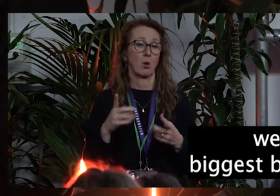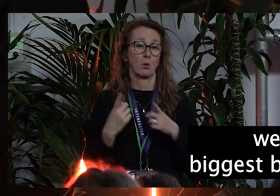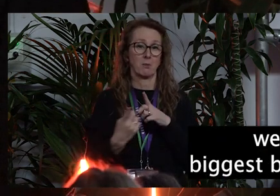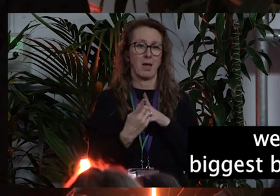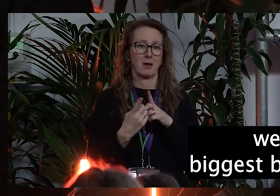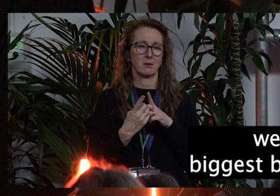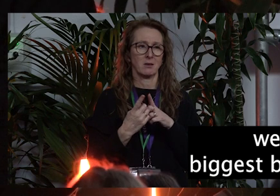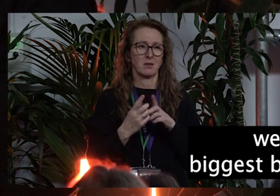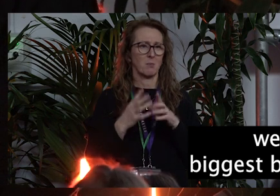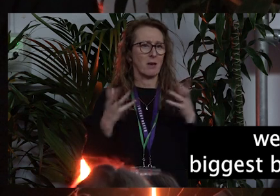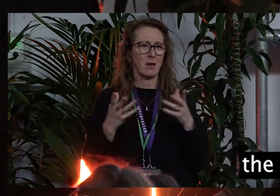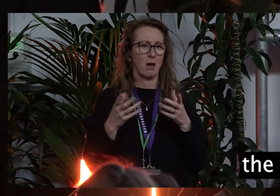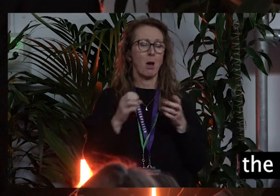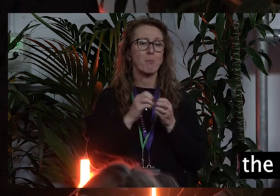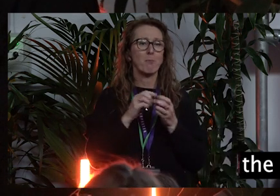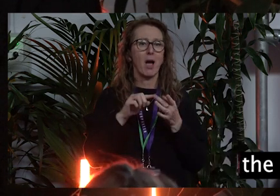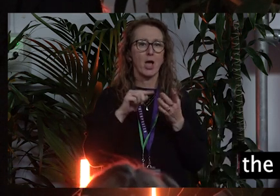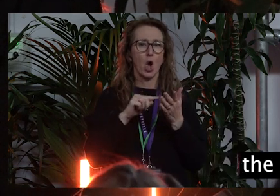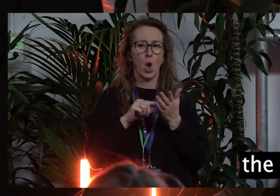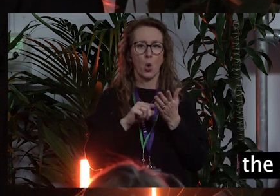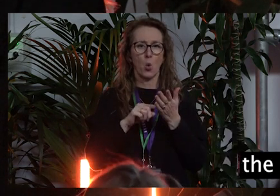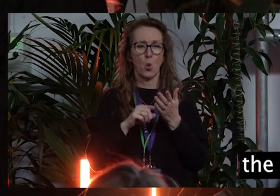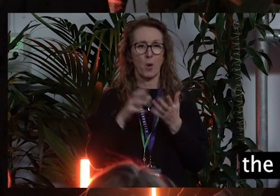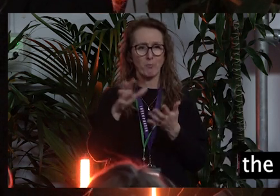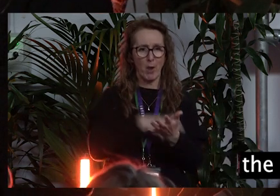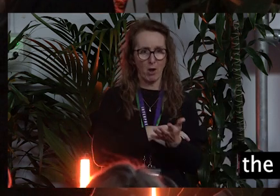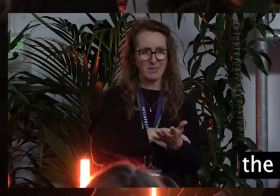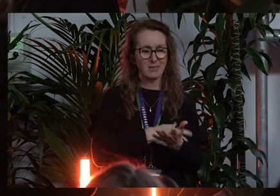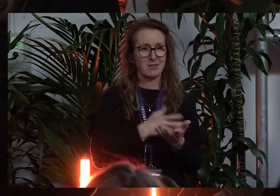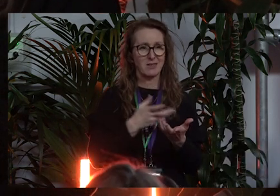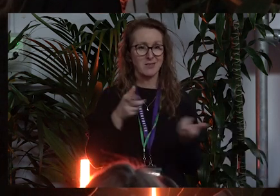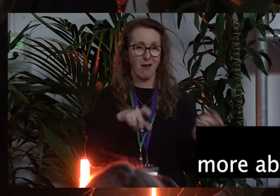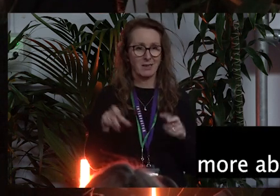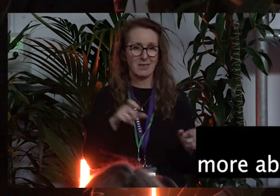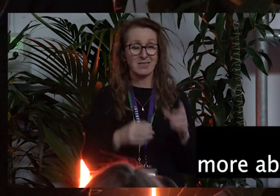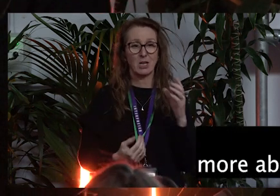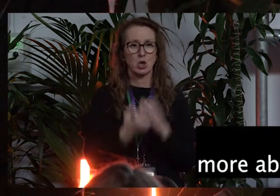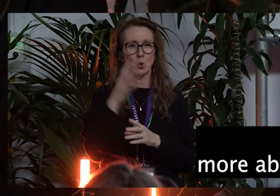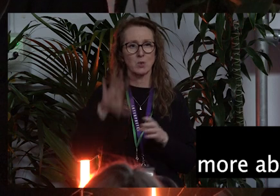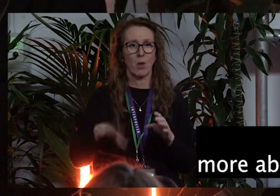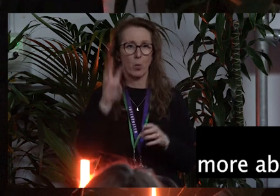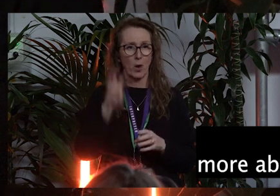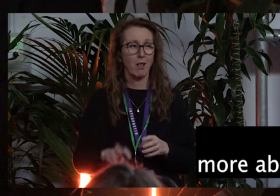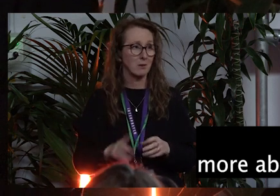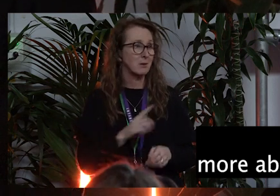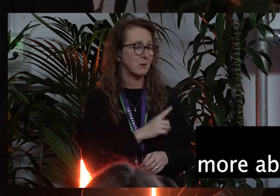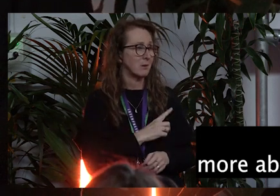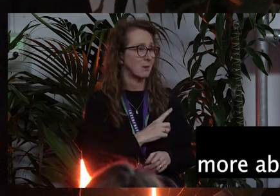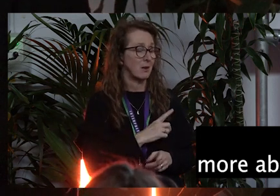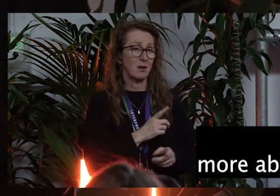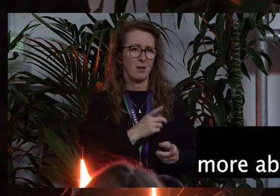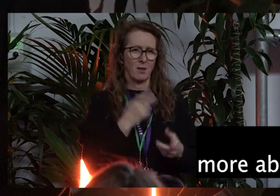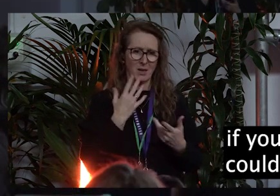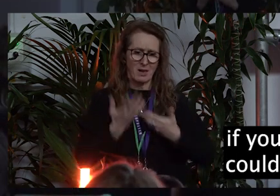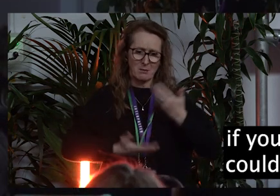biggest biopiracy scientists. They're based at the University of New South Wales. And they told us a bit more about these